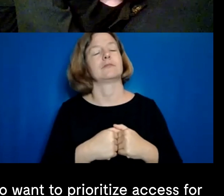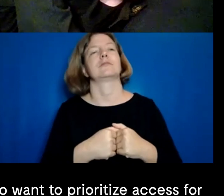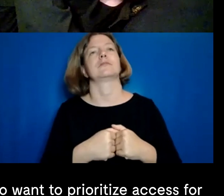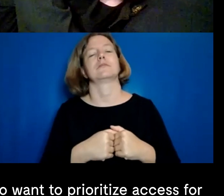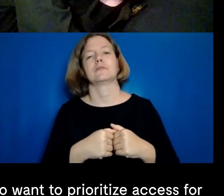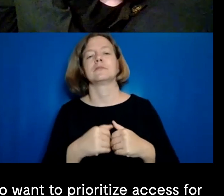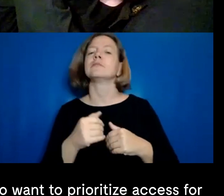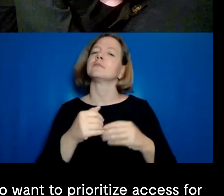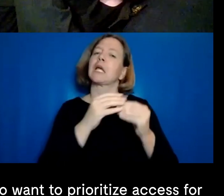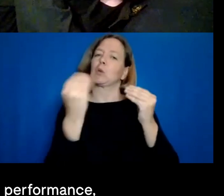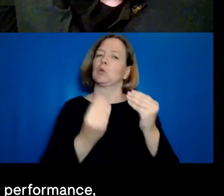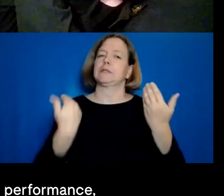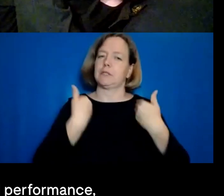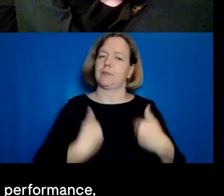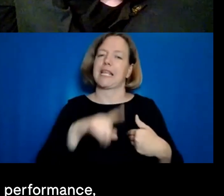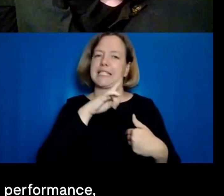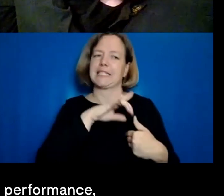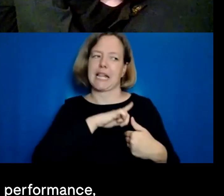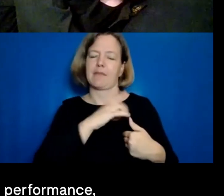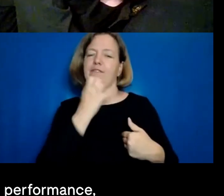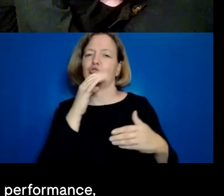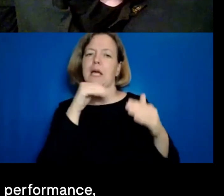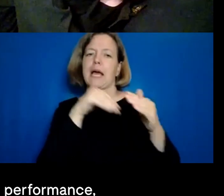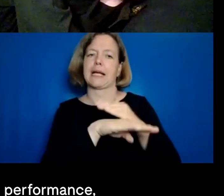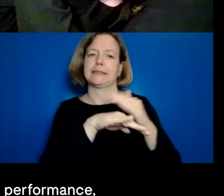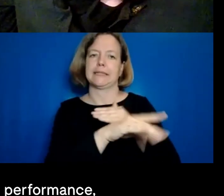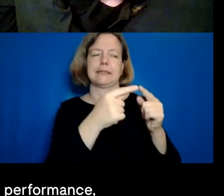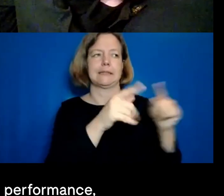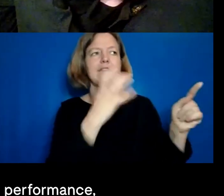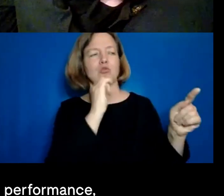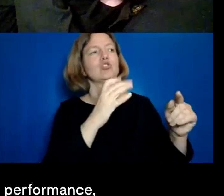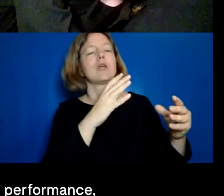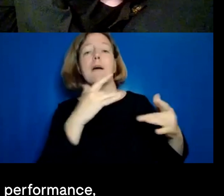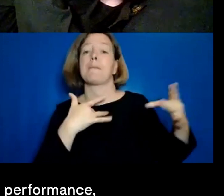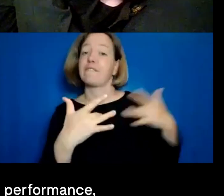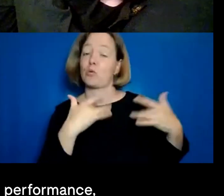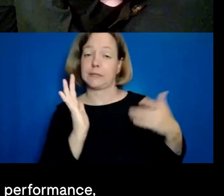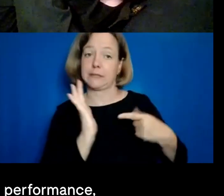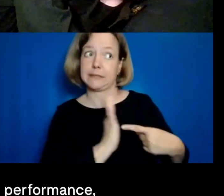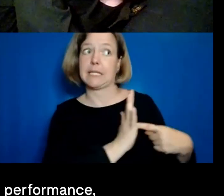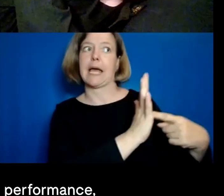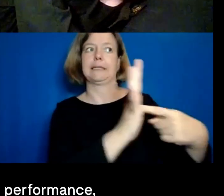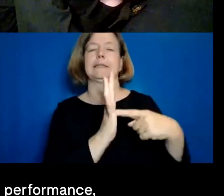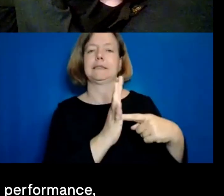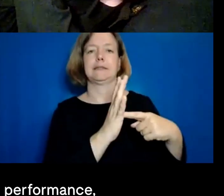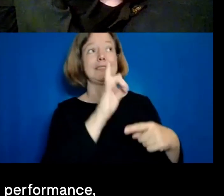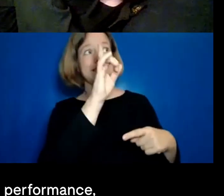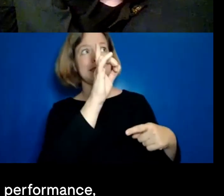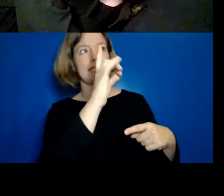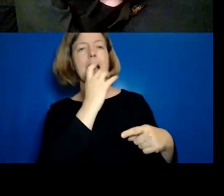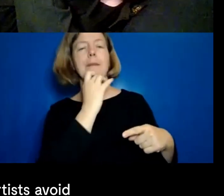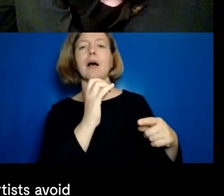themselves and others while making art and performance, but still feel a lot of pressure to